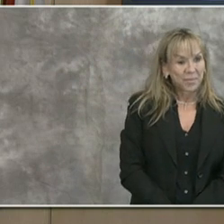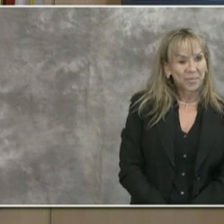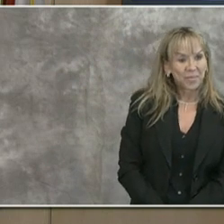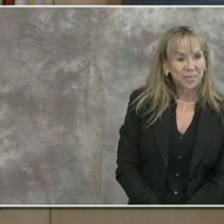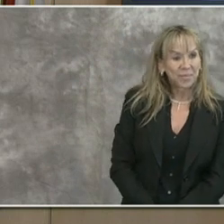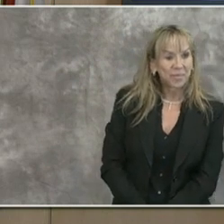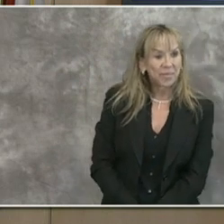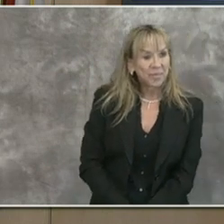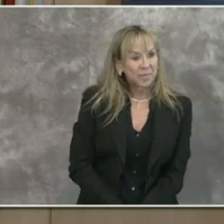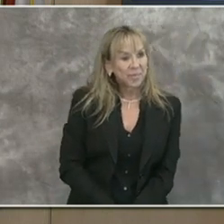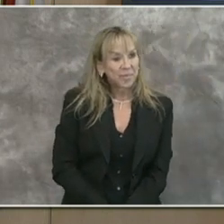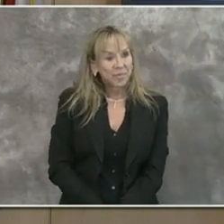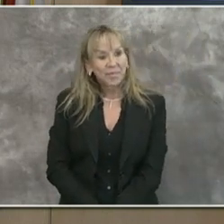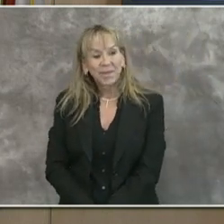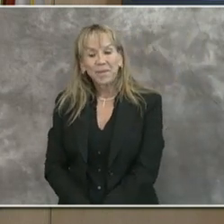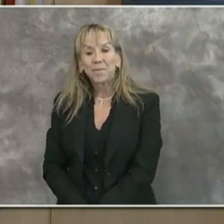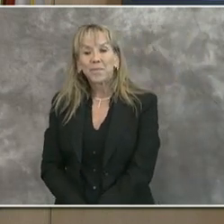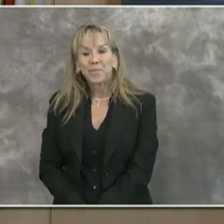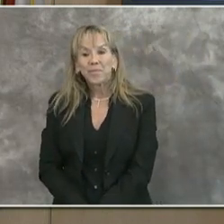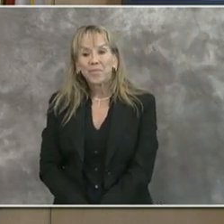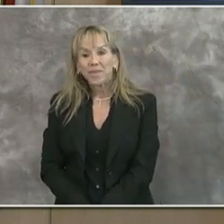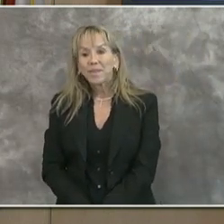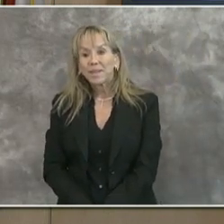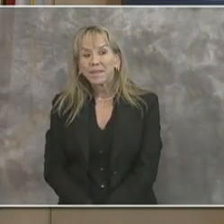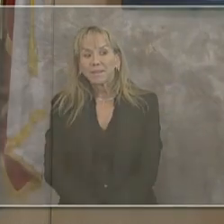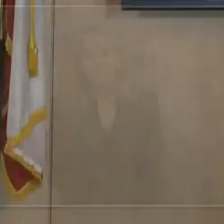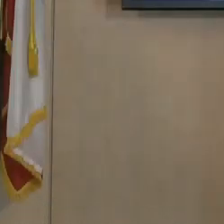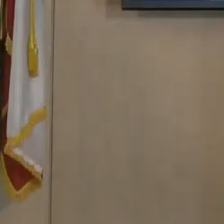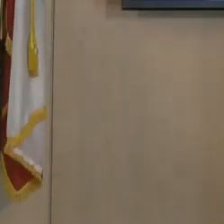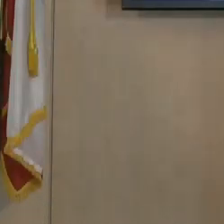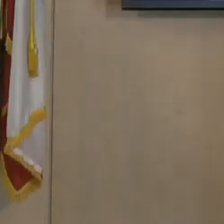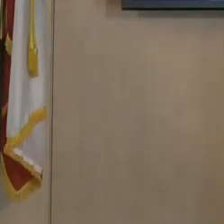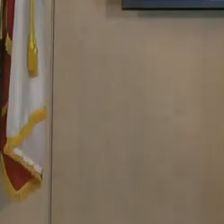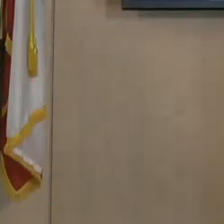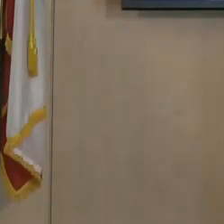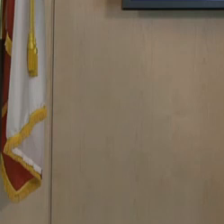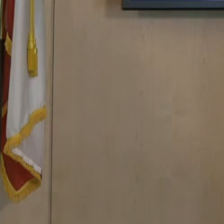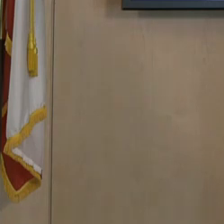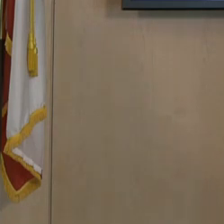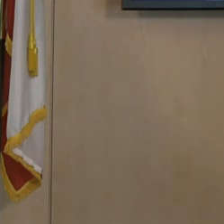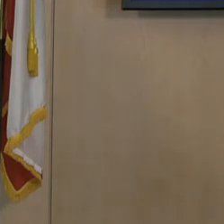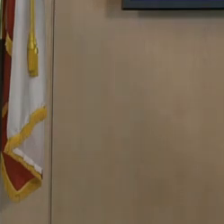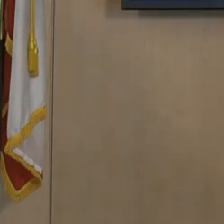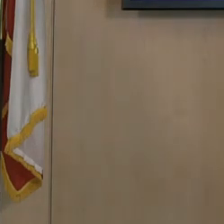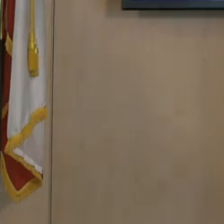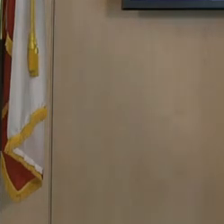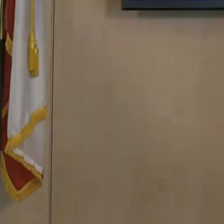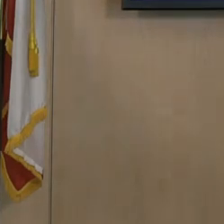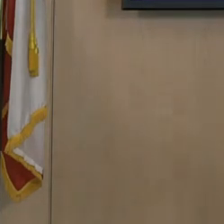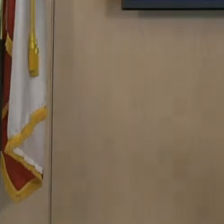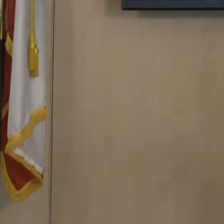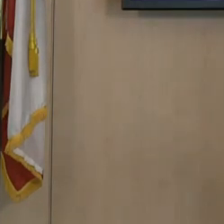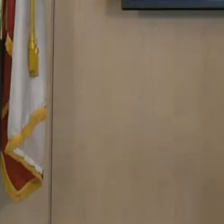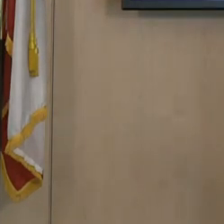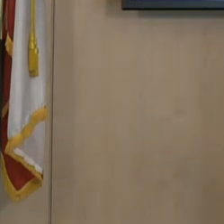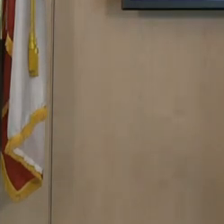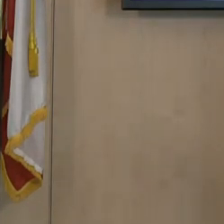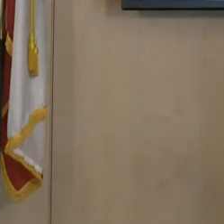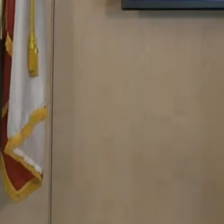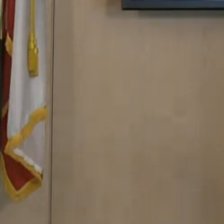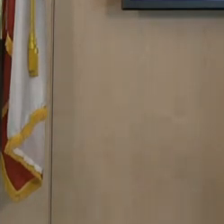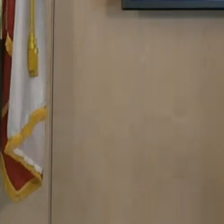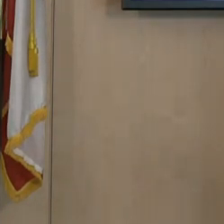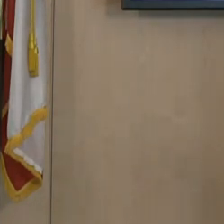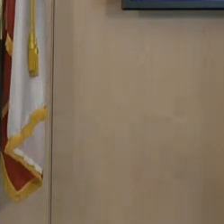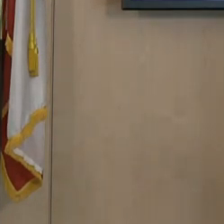Bridget Naso at NBC7, please state your question. Thank you. Thanks very much. Today,